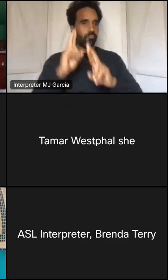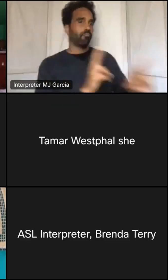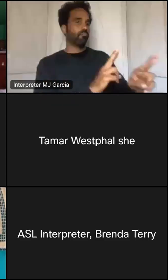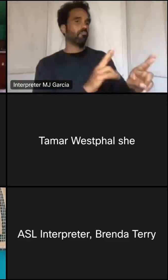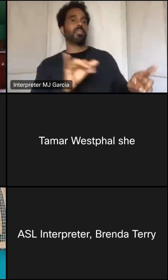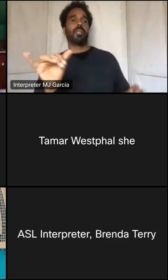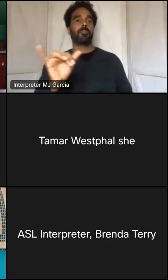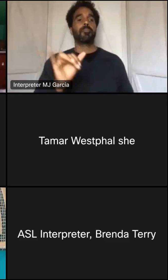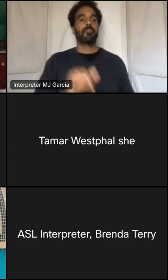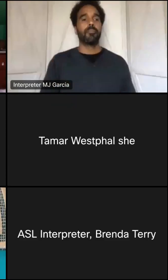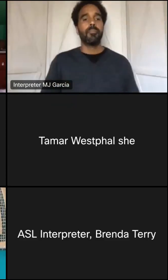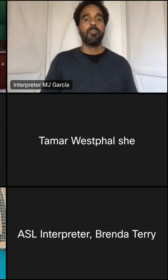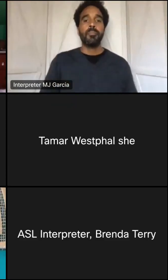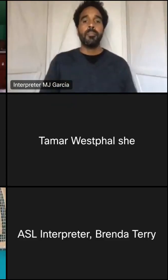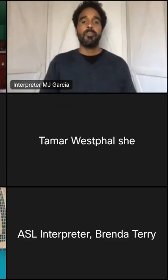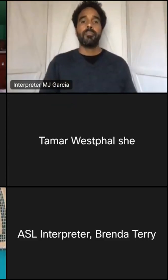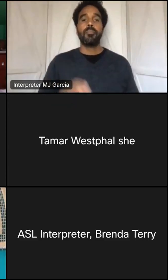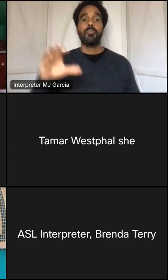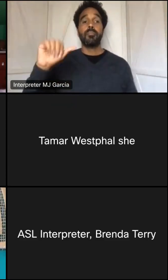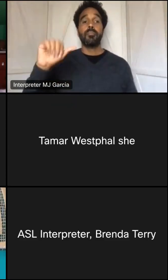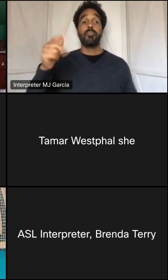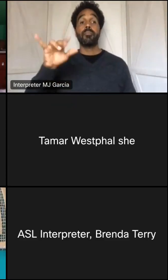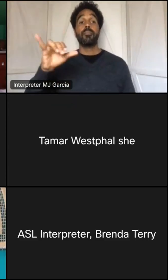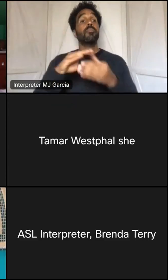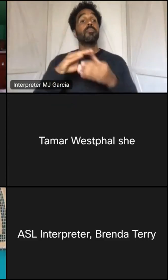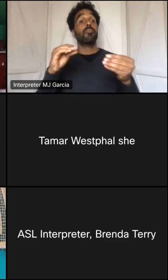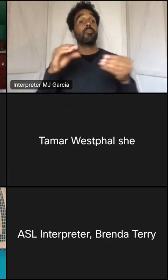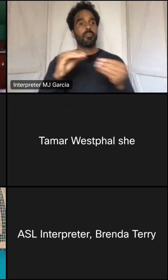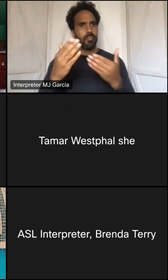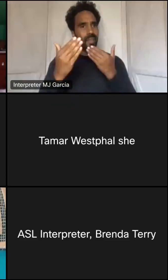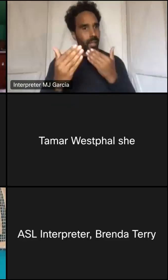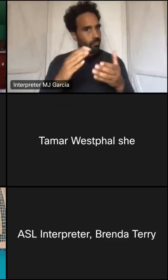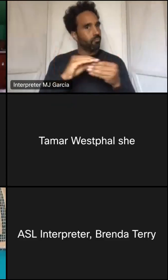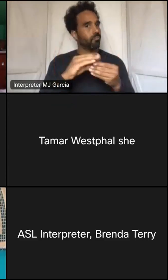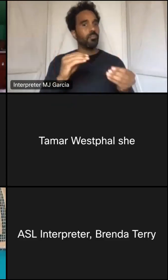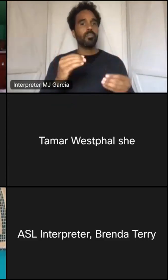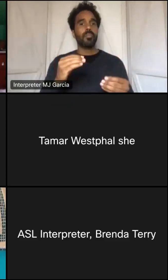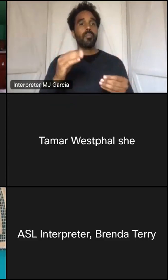And it's a conversation that I hear from survivors every single day.